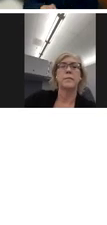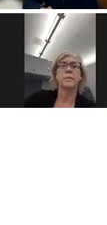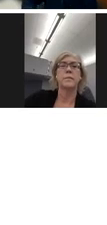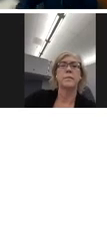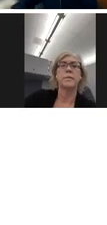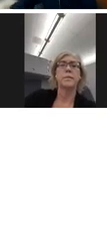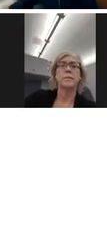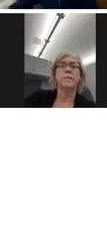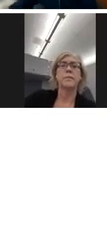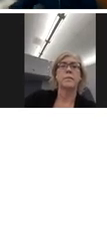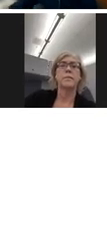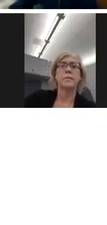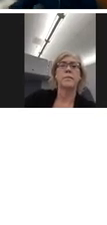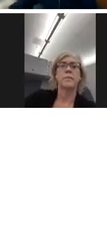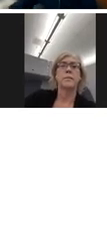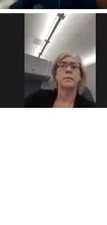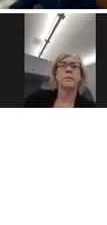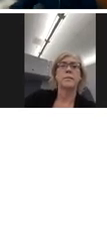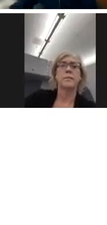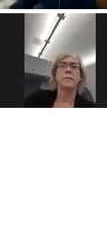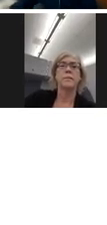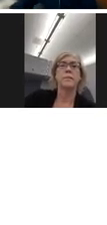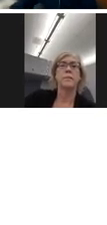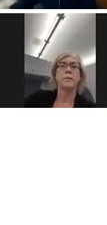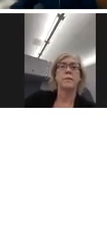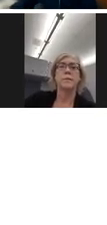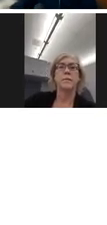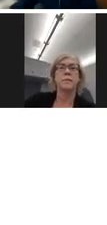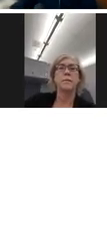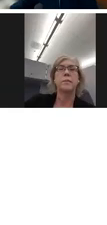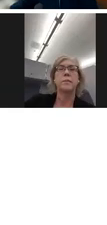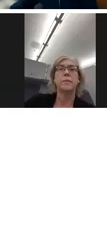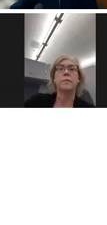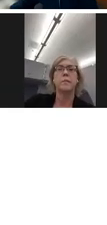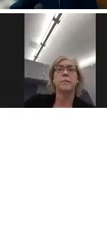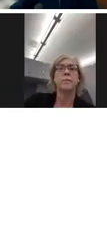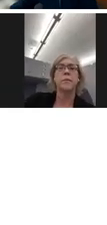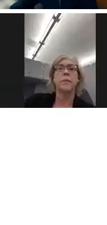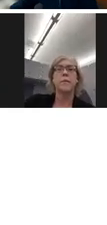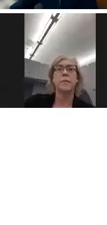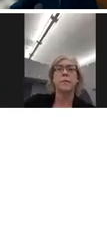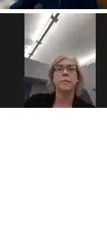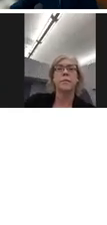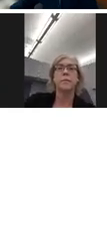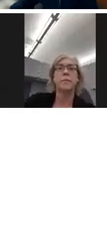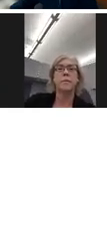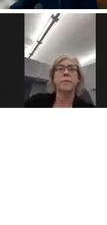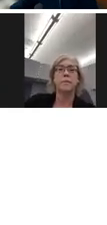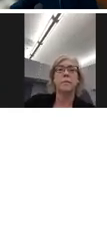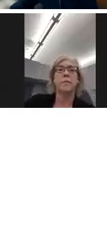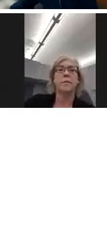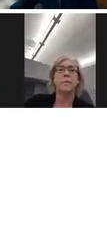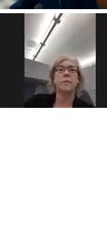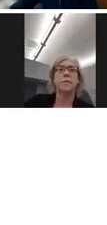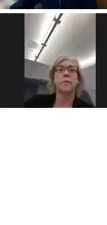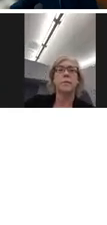officially, you know, got their building open or ready to interview because they don't have a space. So we provide employers with a